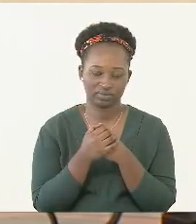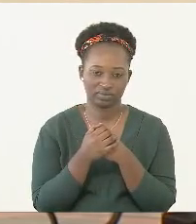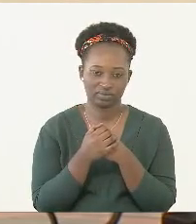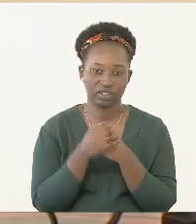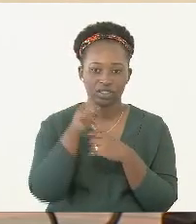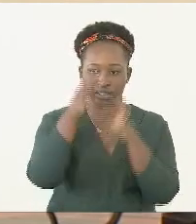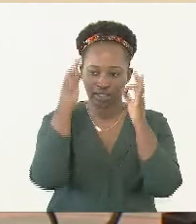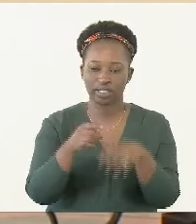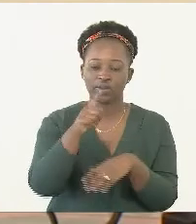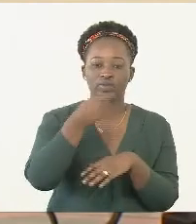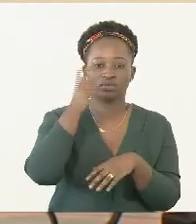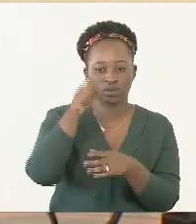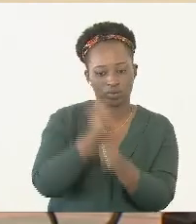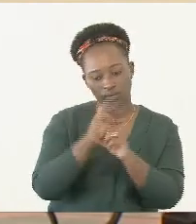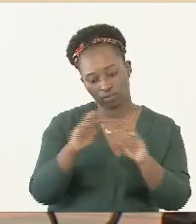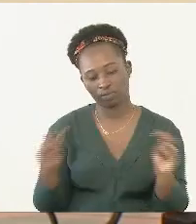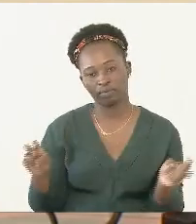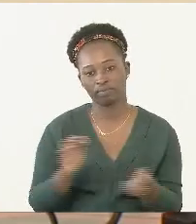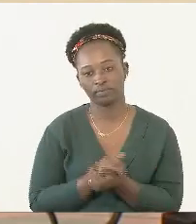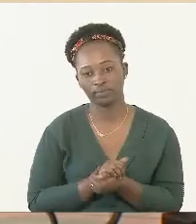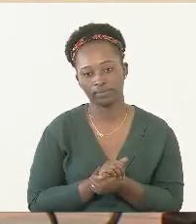Those are the things you need in research.